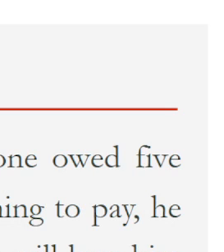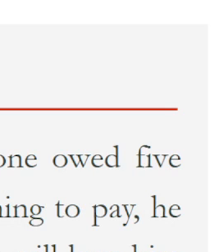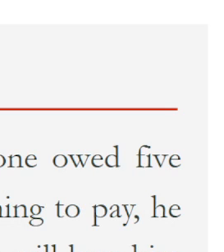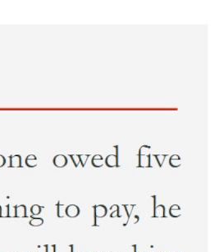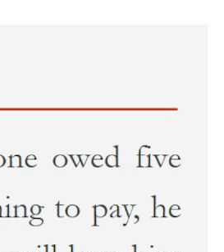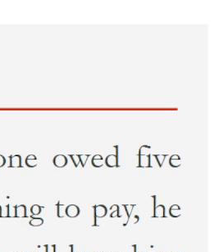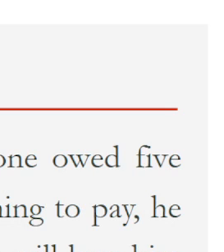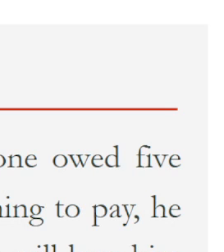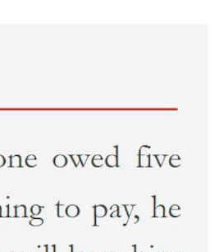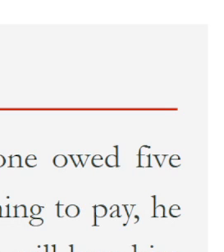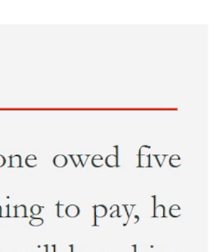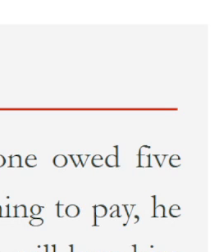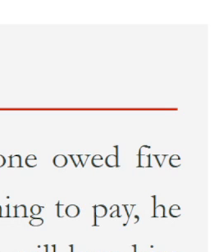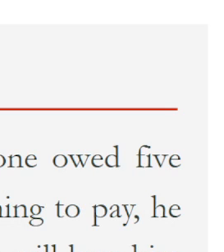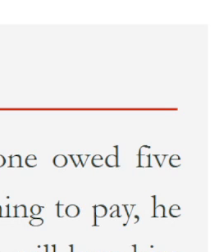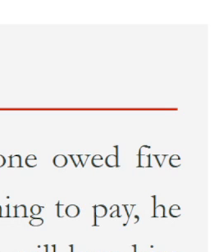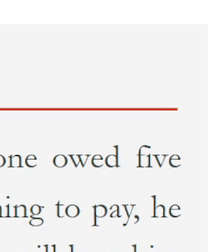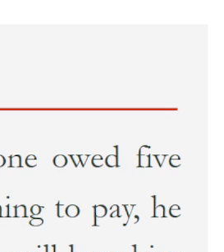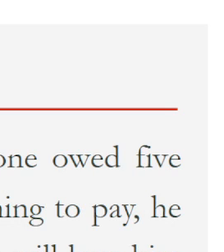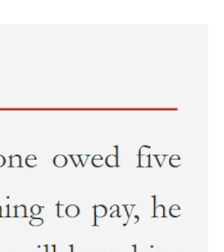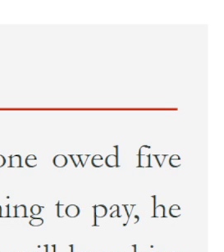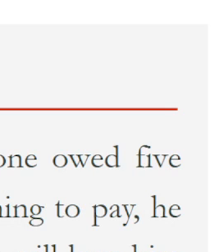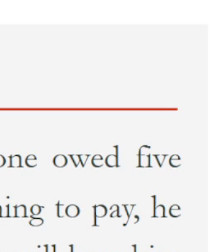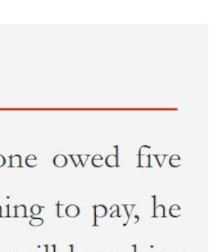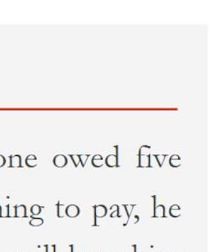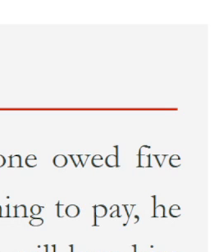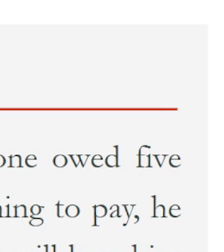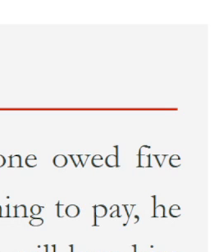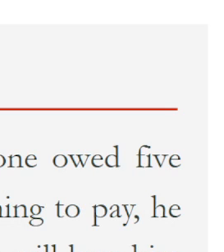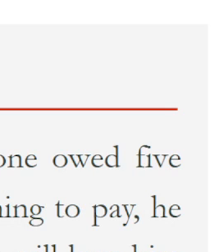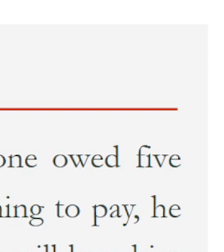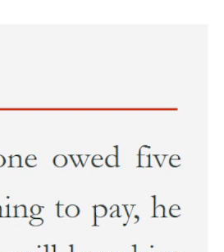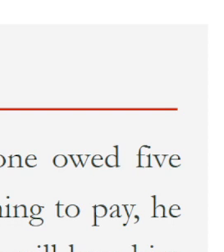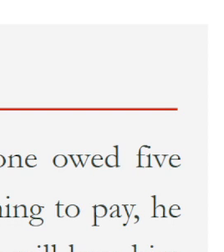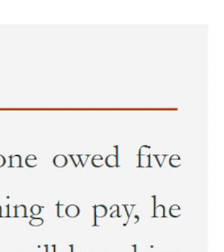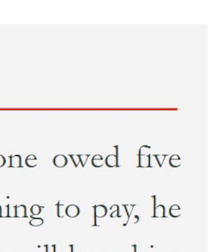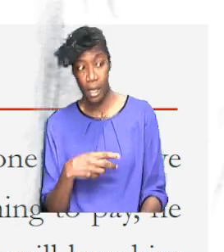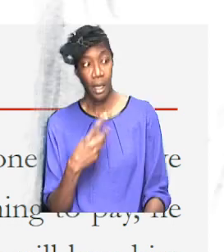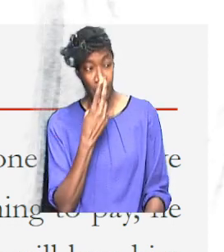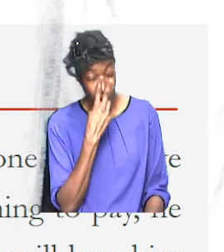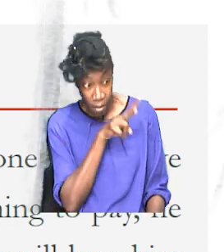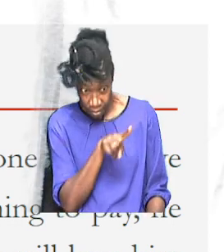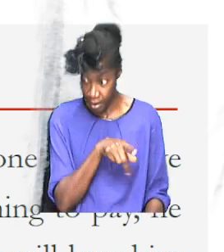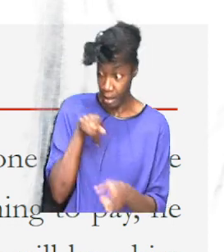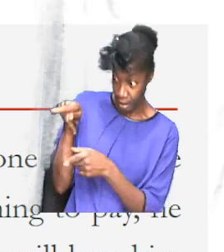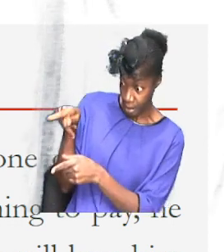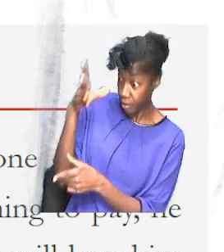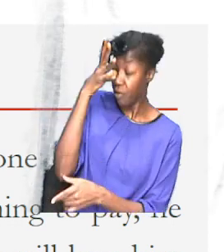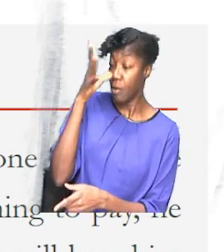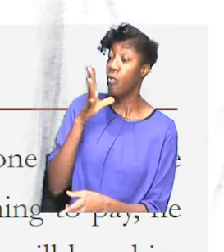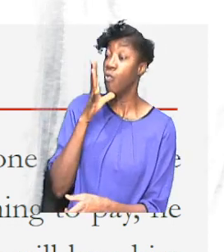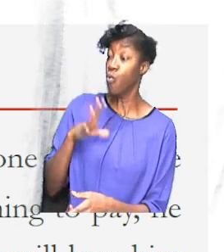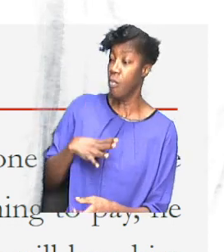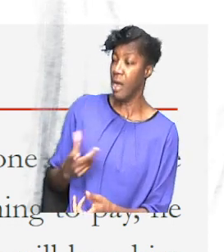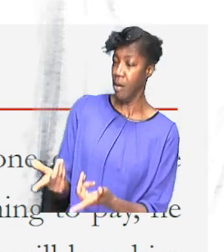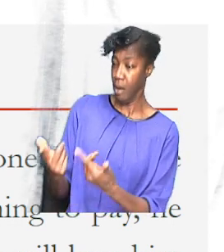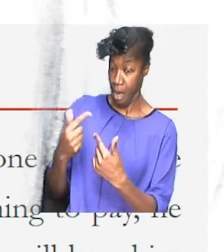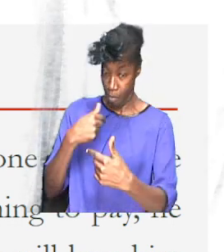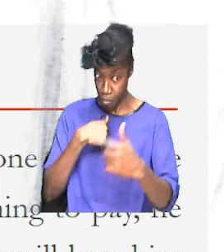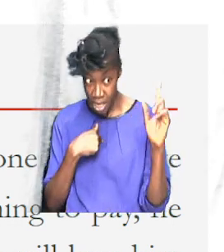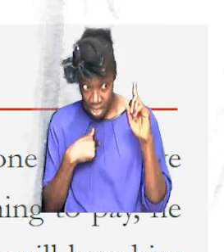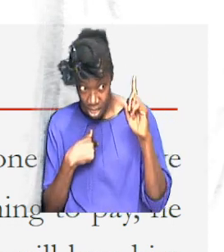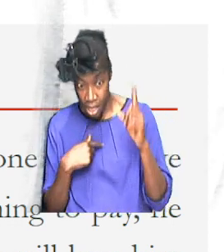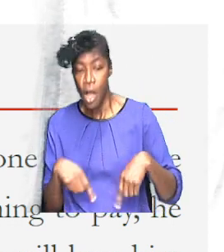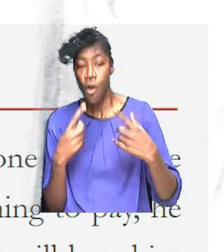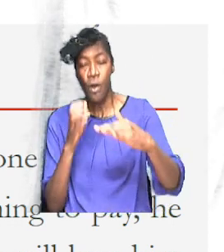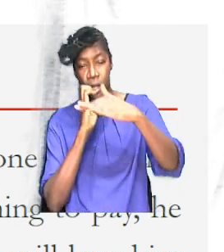woman and said unto Simon, Seest thou this woman? I entered into thine house,